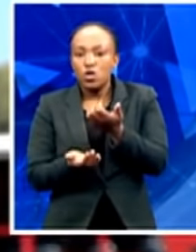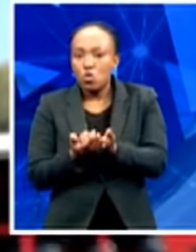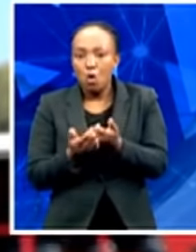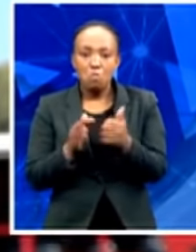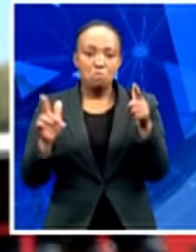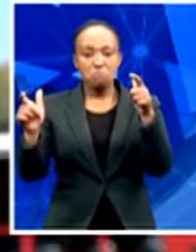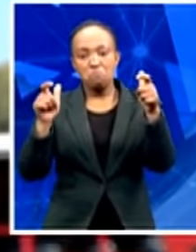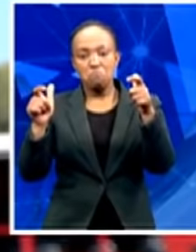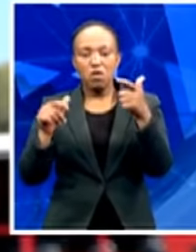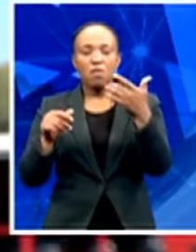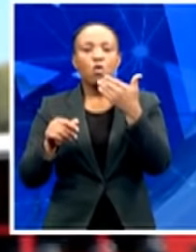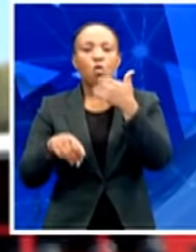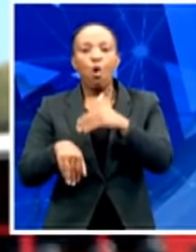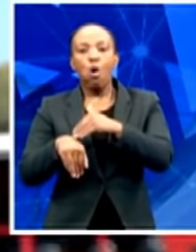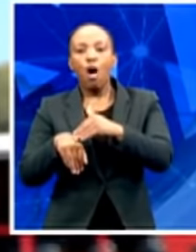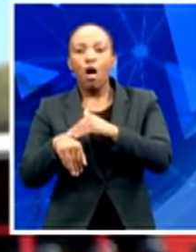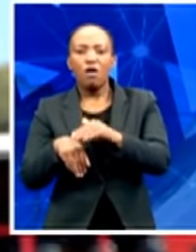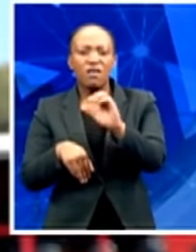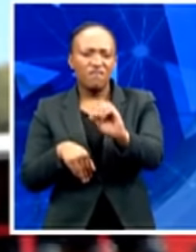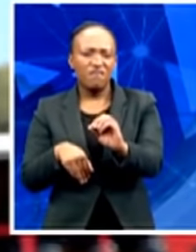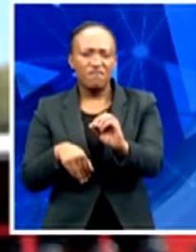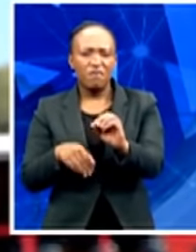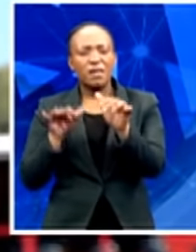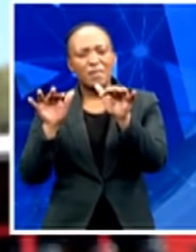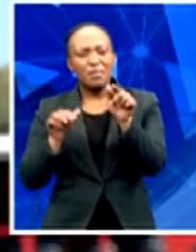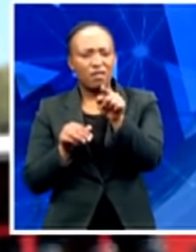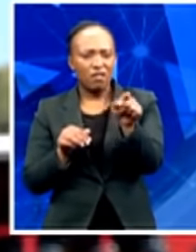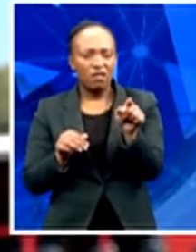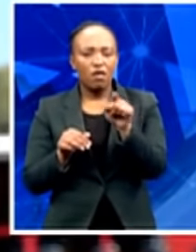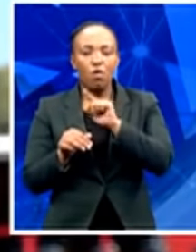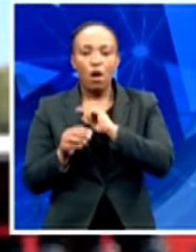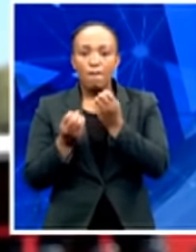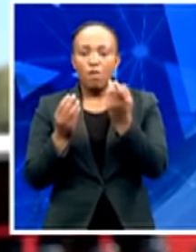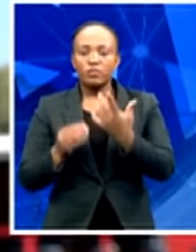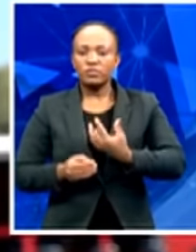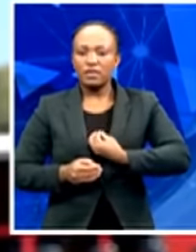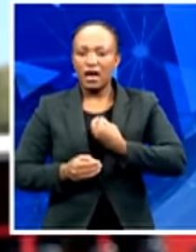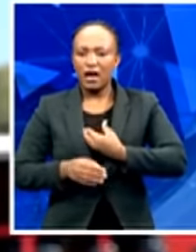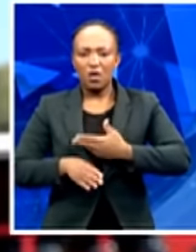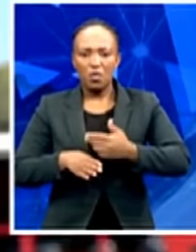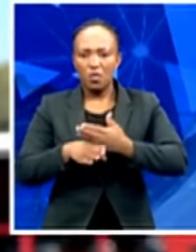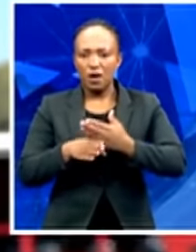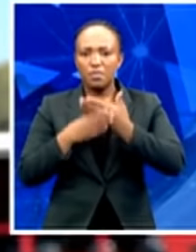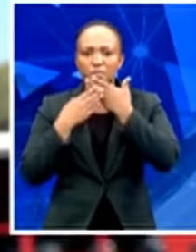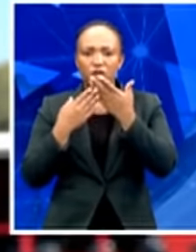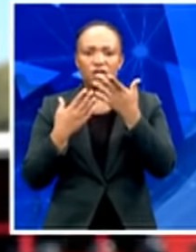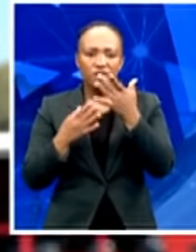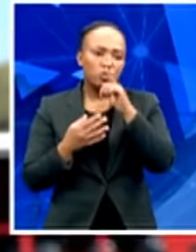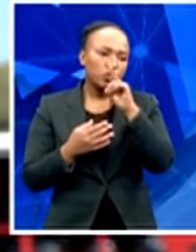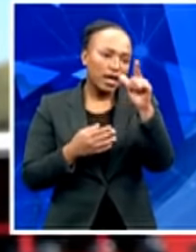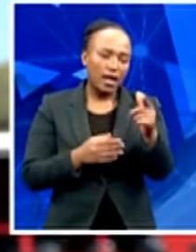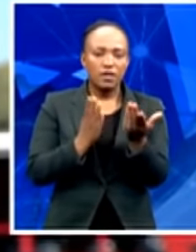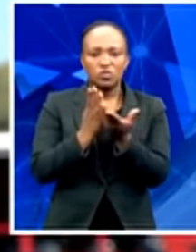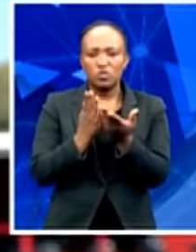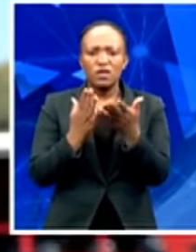this country. That's why a majority of young people are unemployed. Even if they were told to go to school, they went to school, they graduated, but they still find